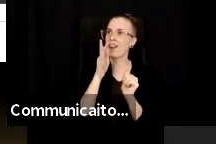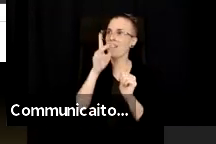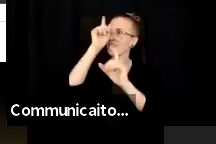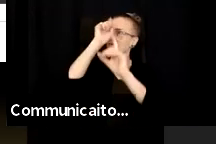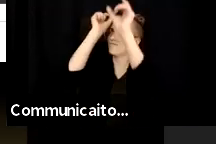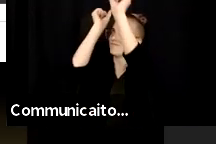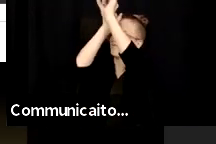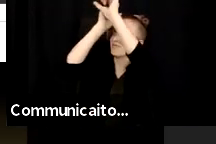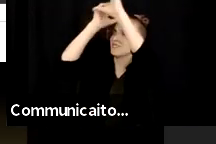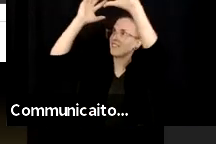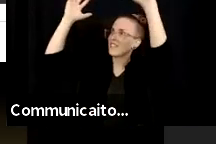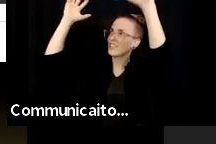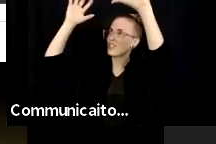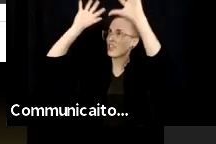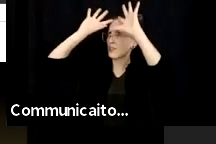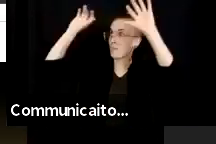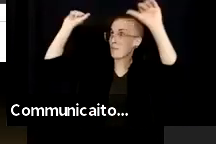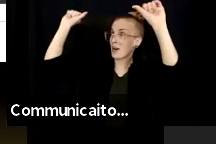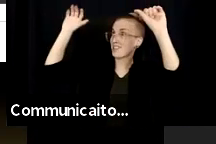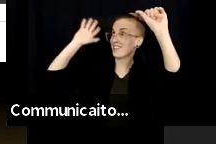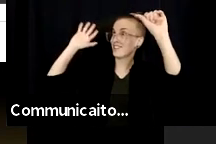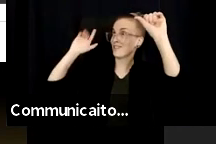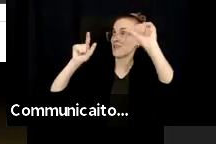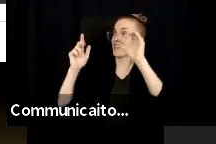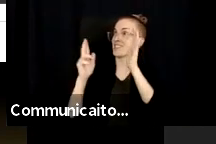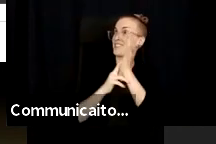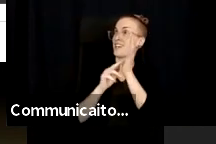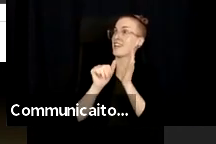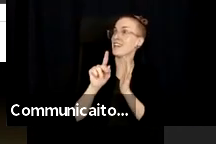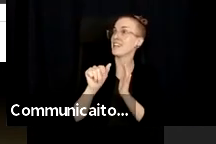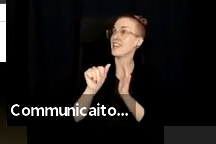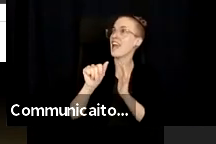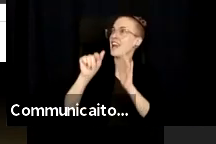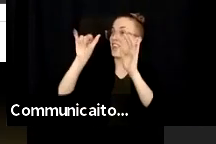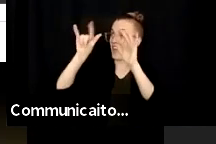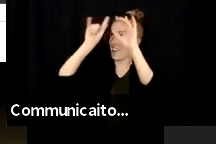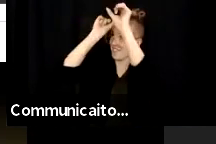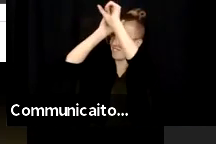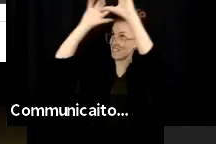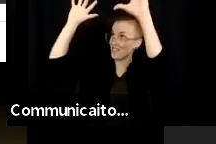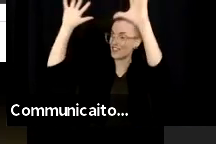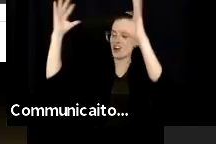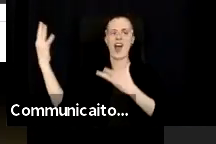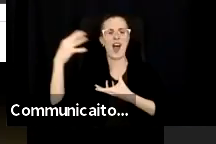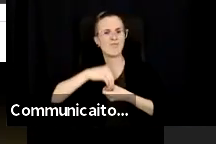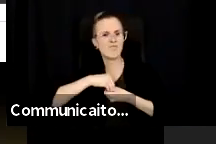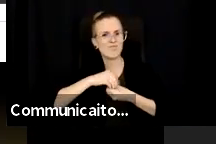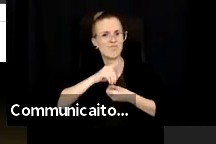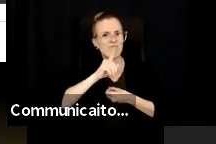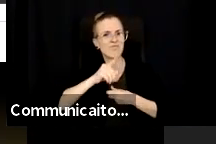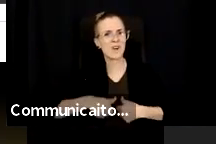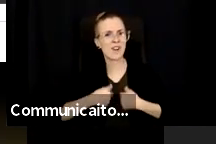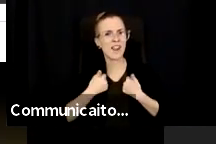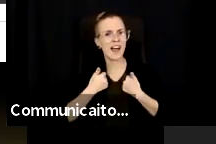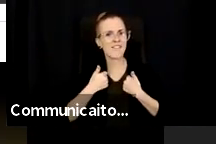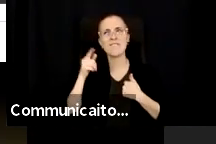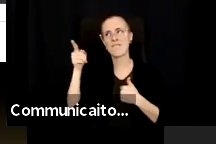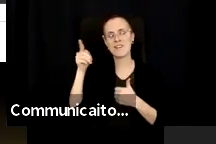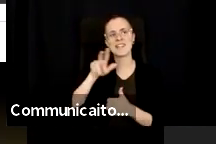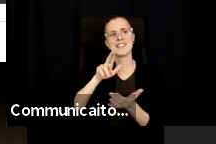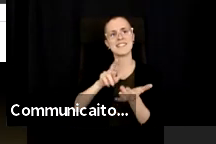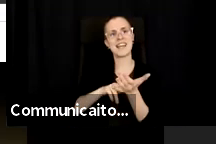Walker Bush had when he signed the Americans with Disabilities Act 30 years ago.